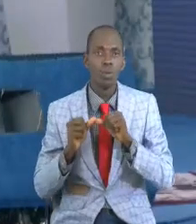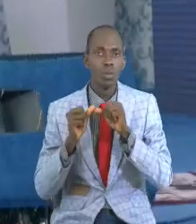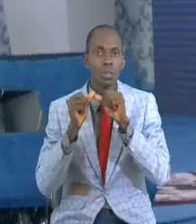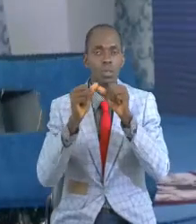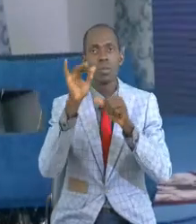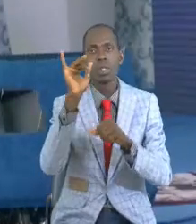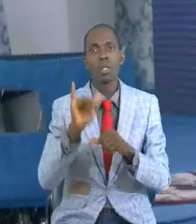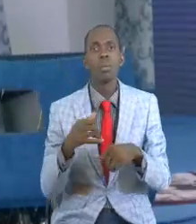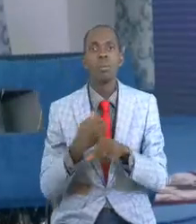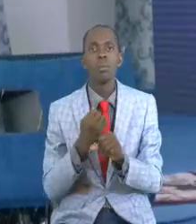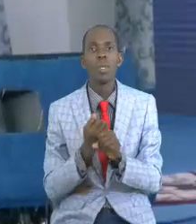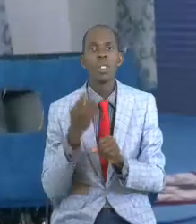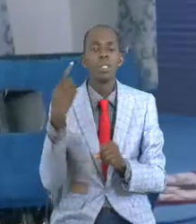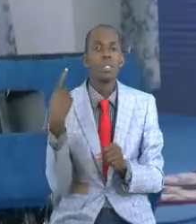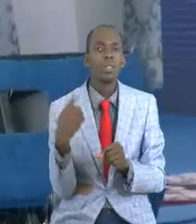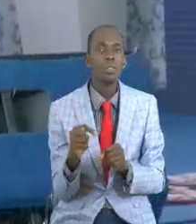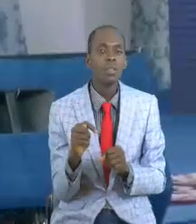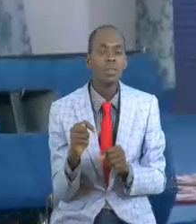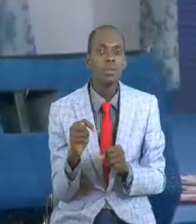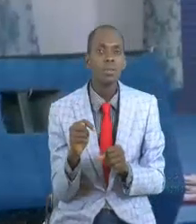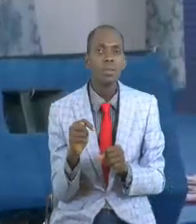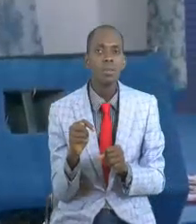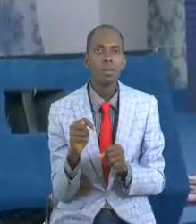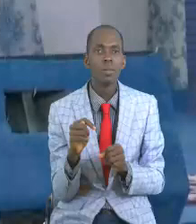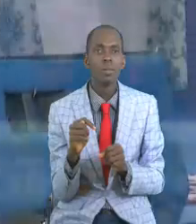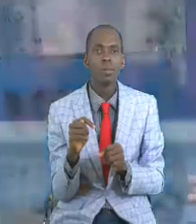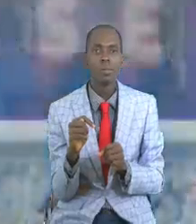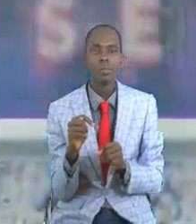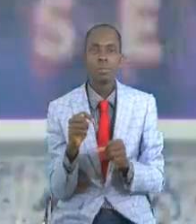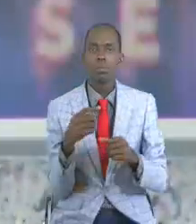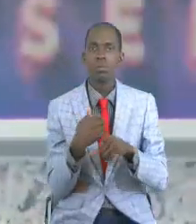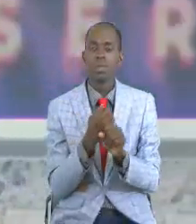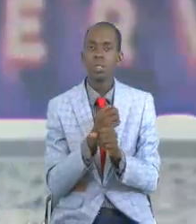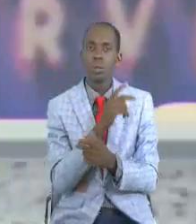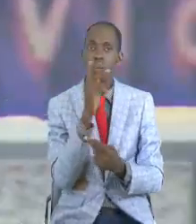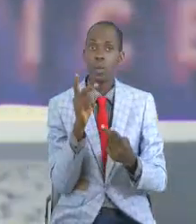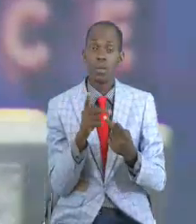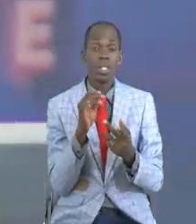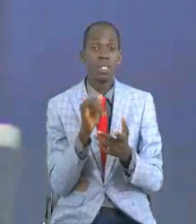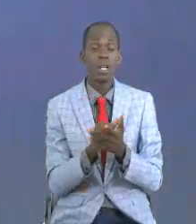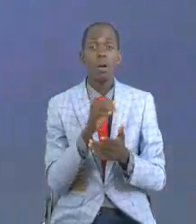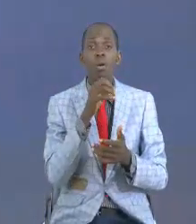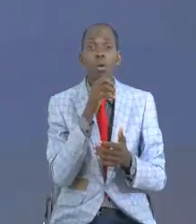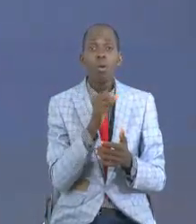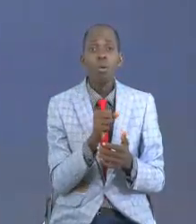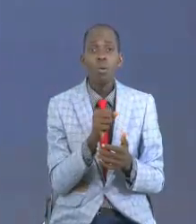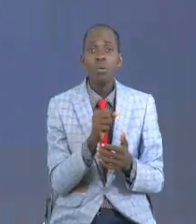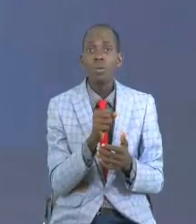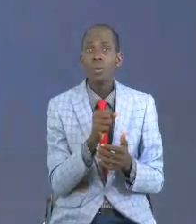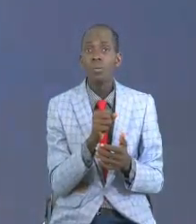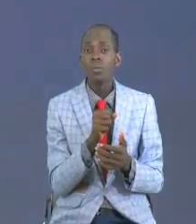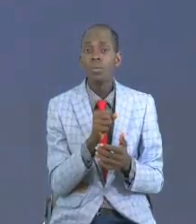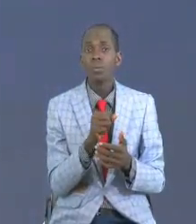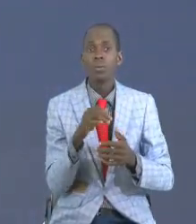the commas thereunto perfect. That the old covenant could not make them perfect in their heart, in